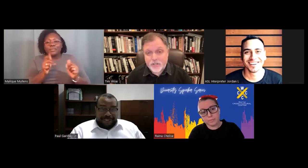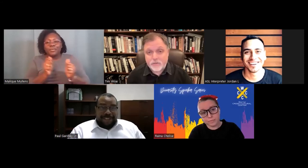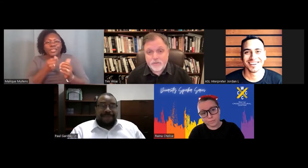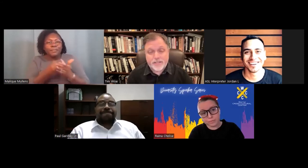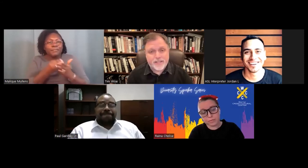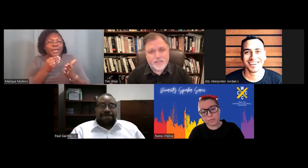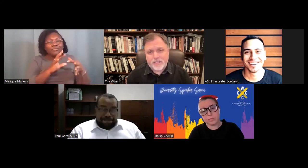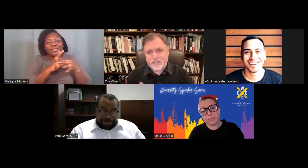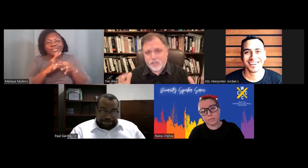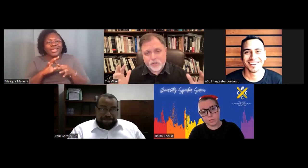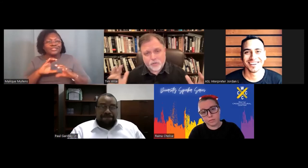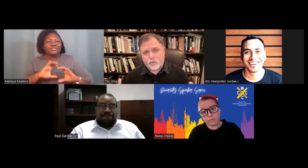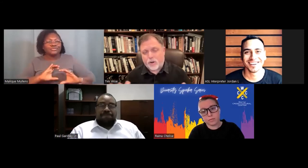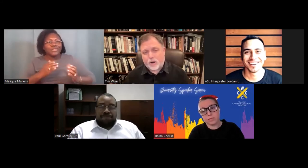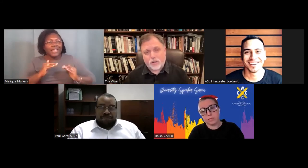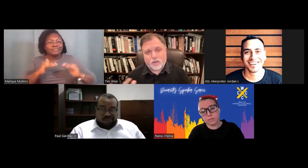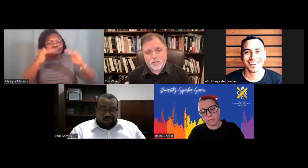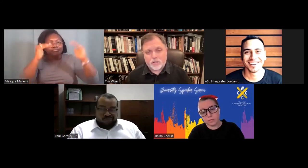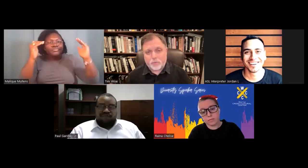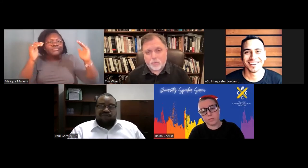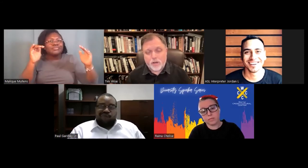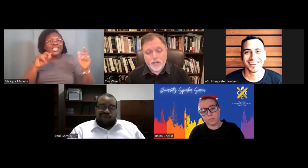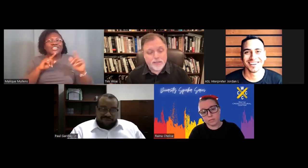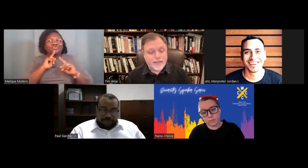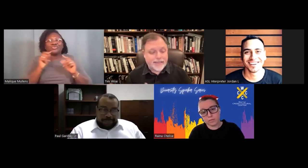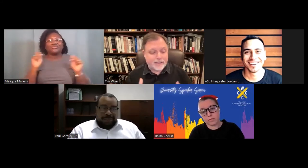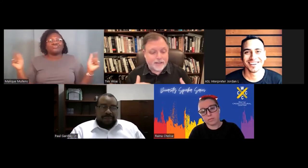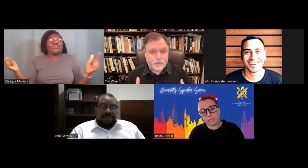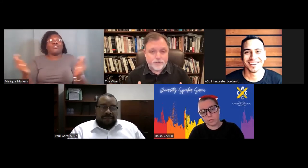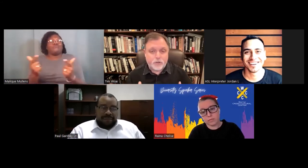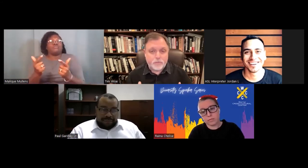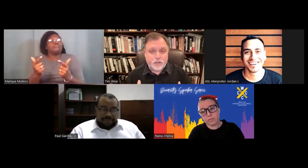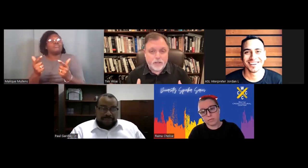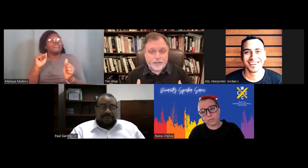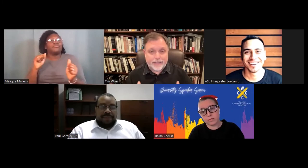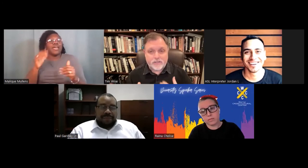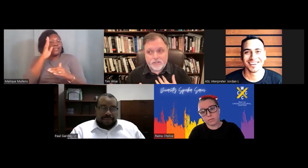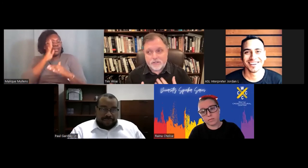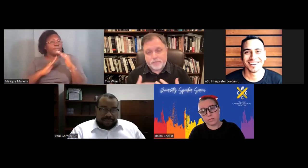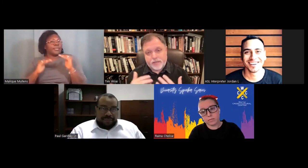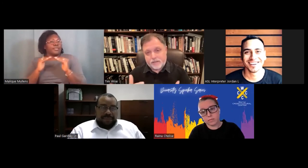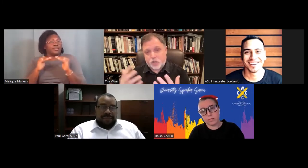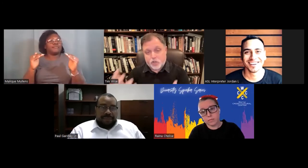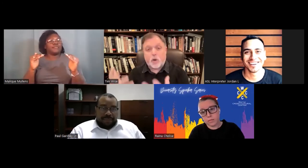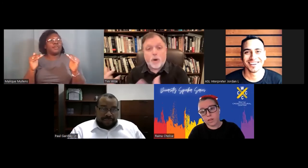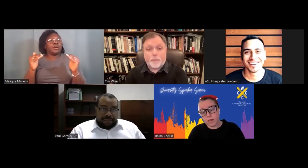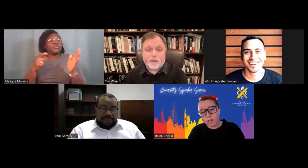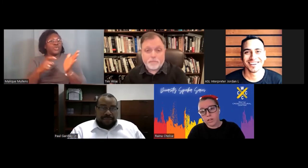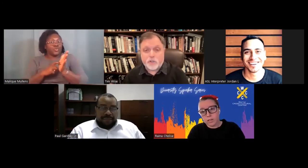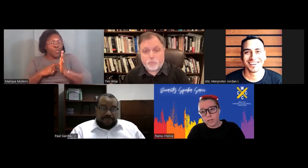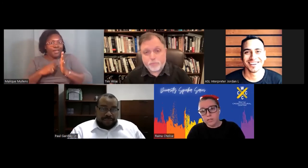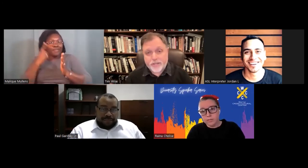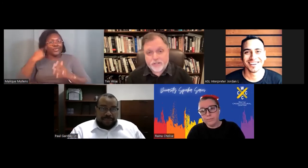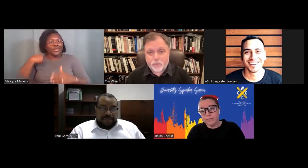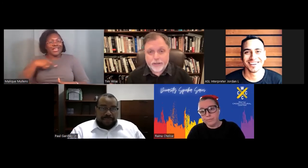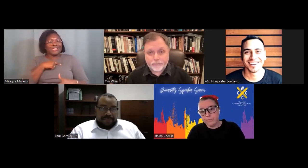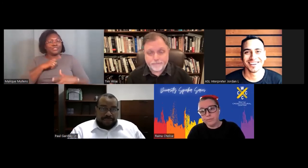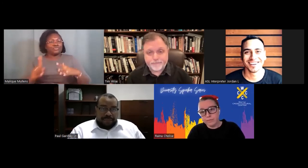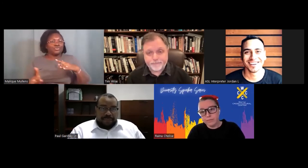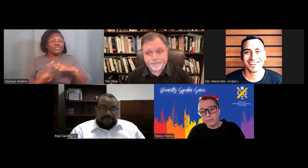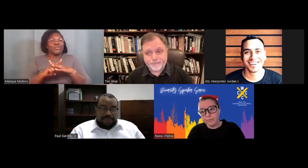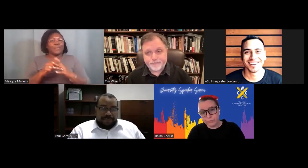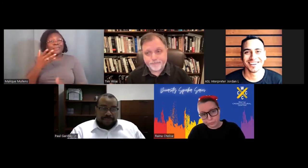class issues. It's just true all across the board that level of humility allows us to show up in a much more present